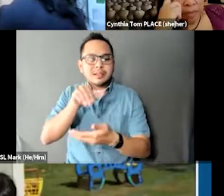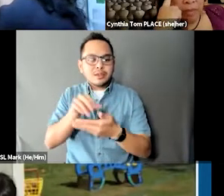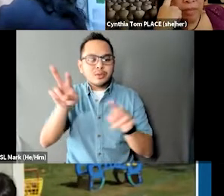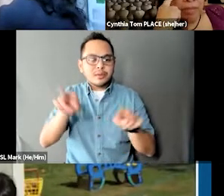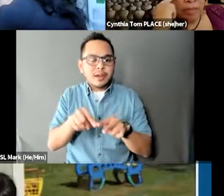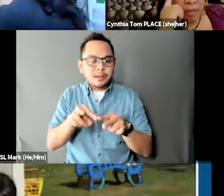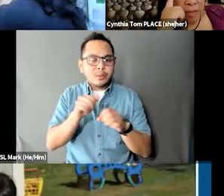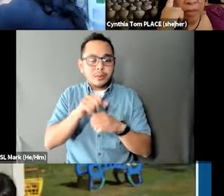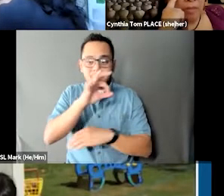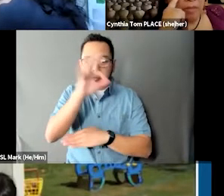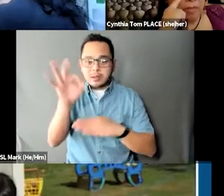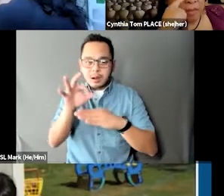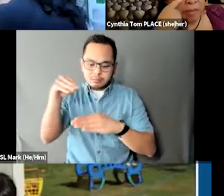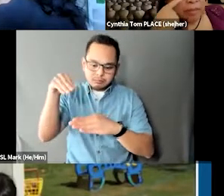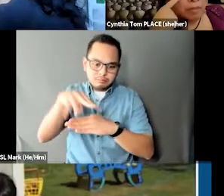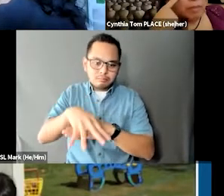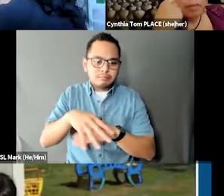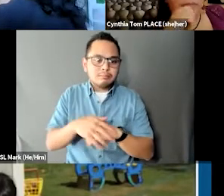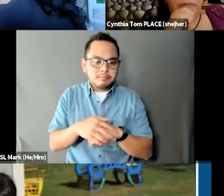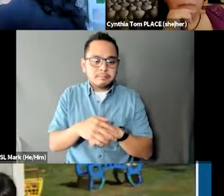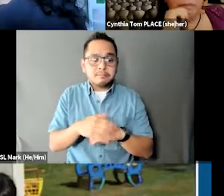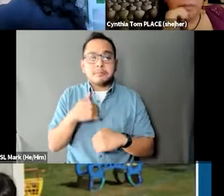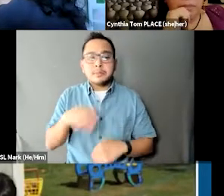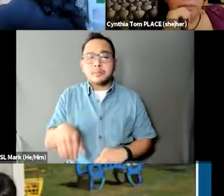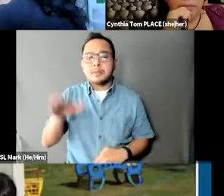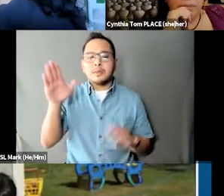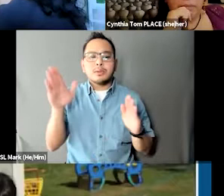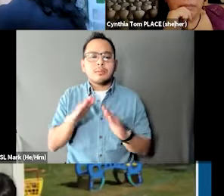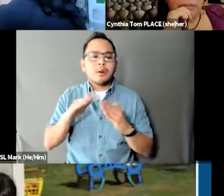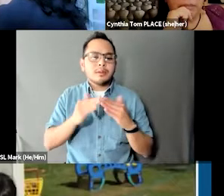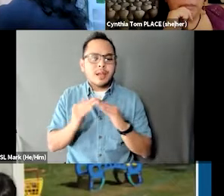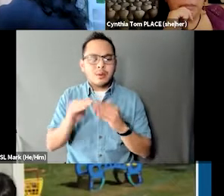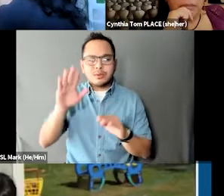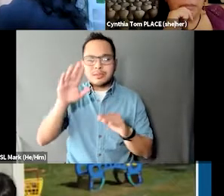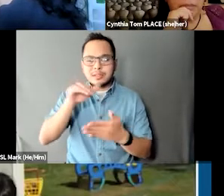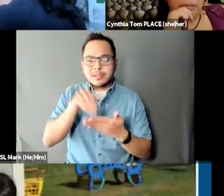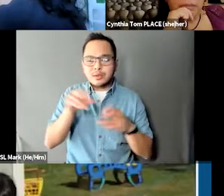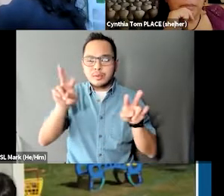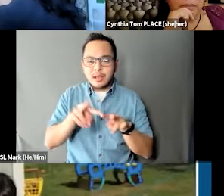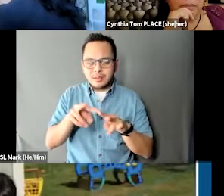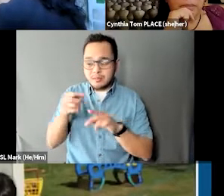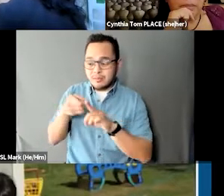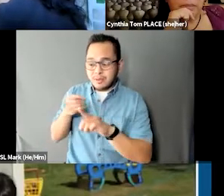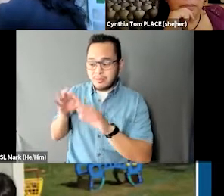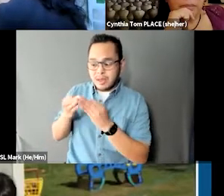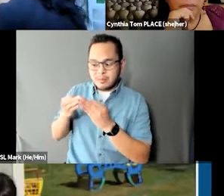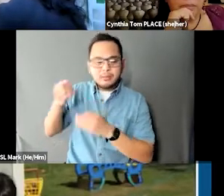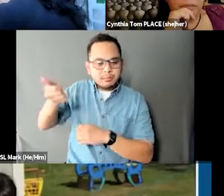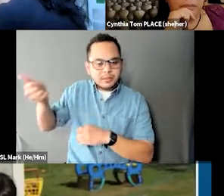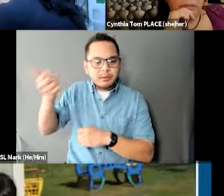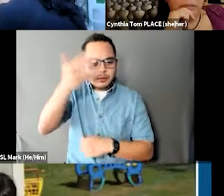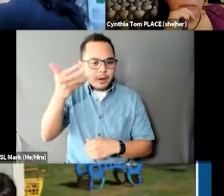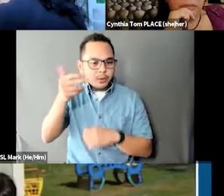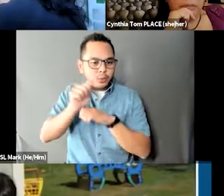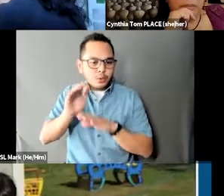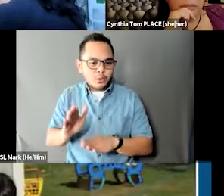it. And I grew up in a small town in the Central Valley. I come from a family of migrant workers, and we grew